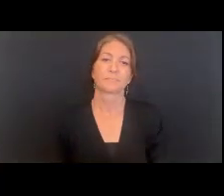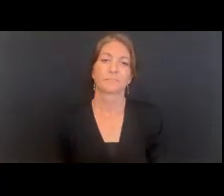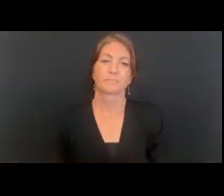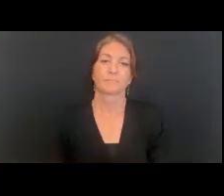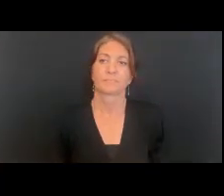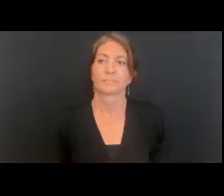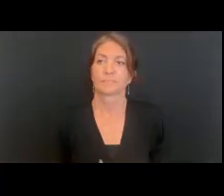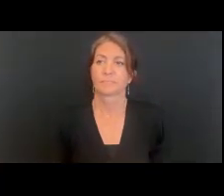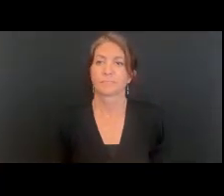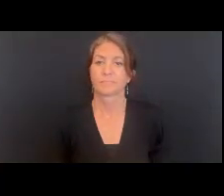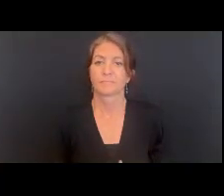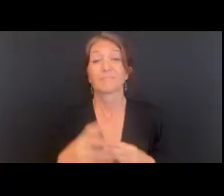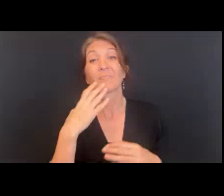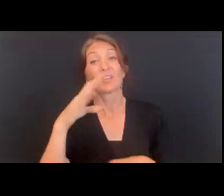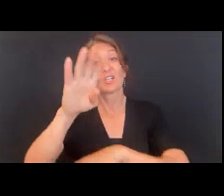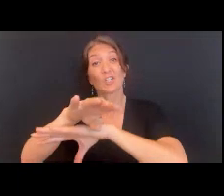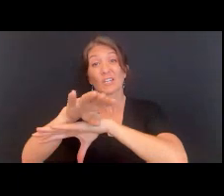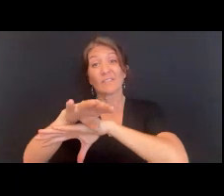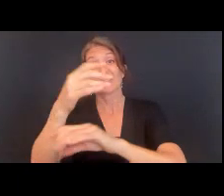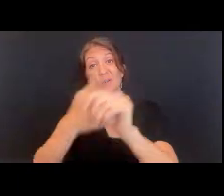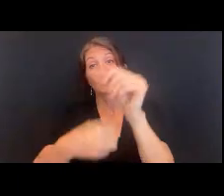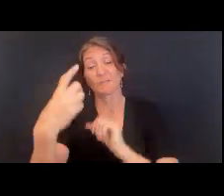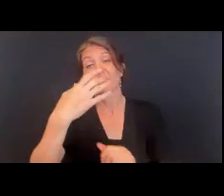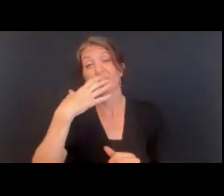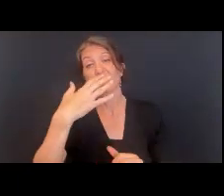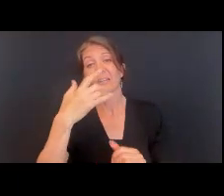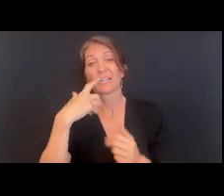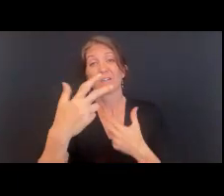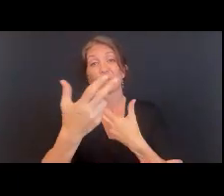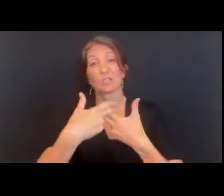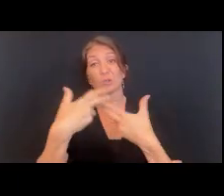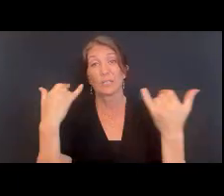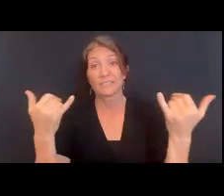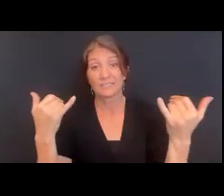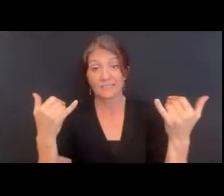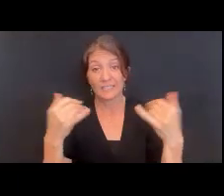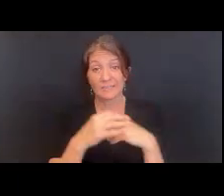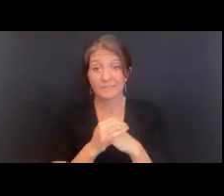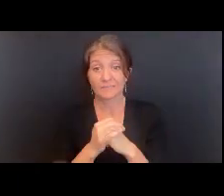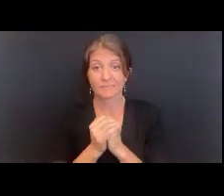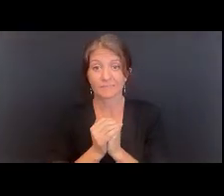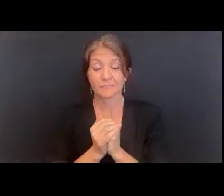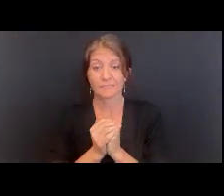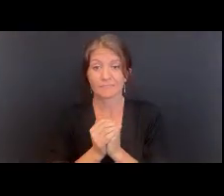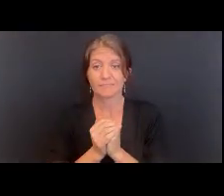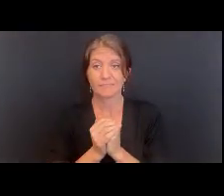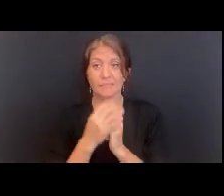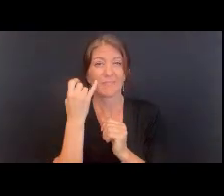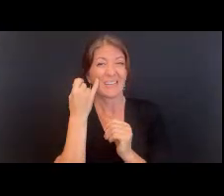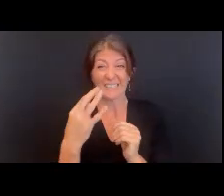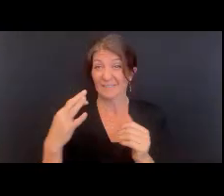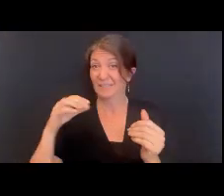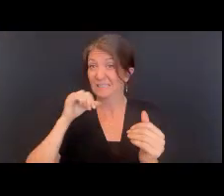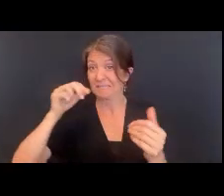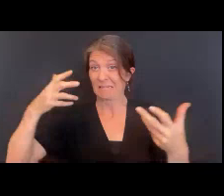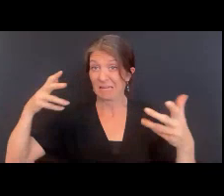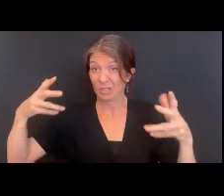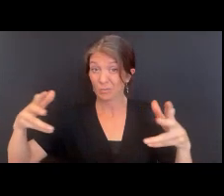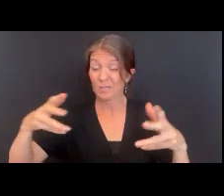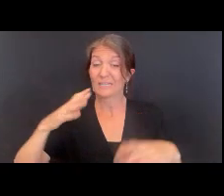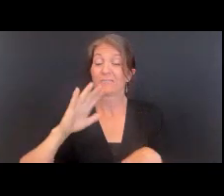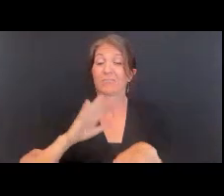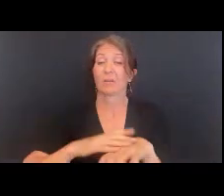Good afternoon, everyone. Thank you for joining us today. If you aren't, please mute yourself to ensure that